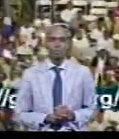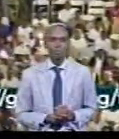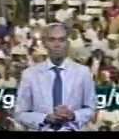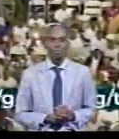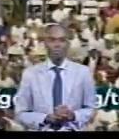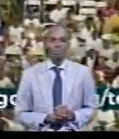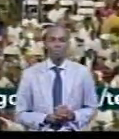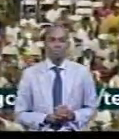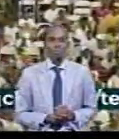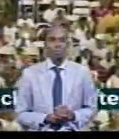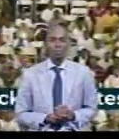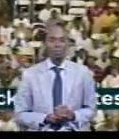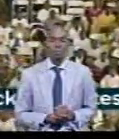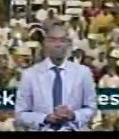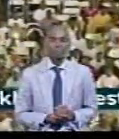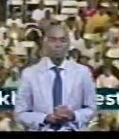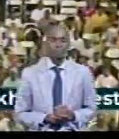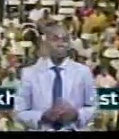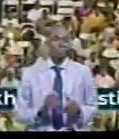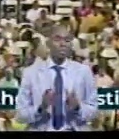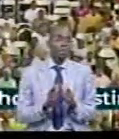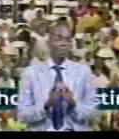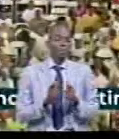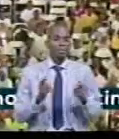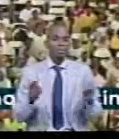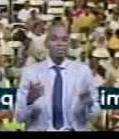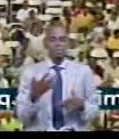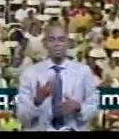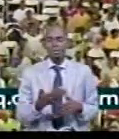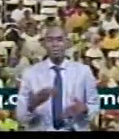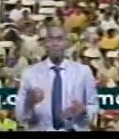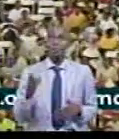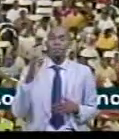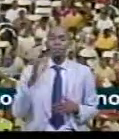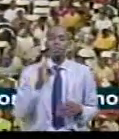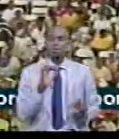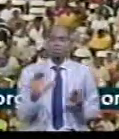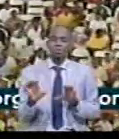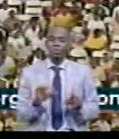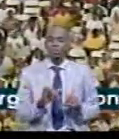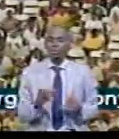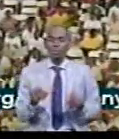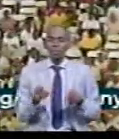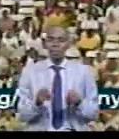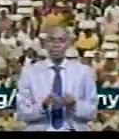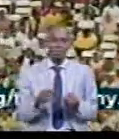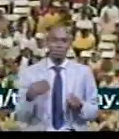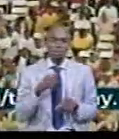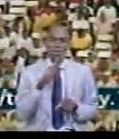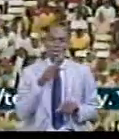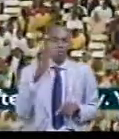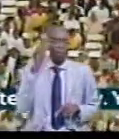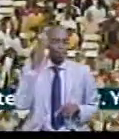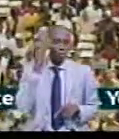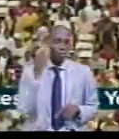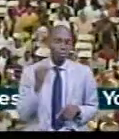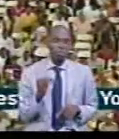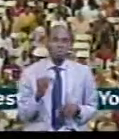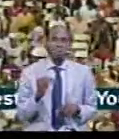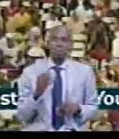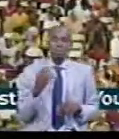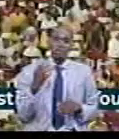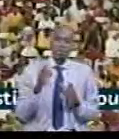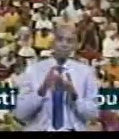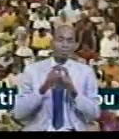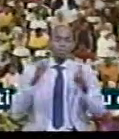Great things God is doing online as we are experiencing glorious visitation online.